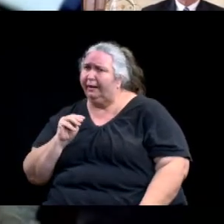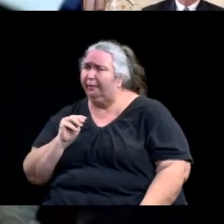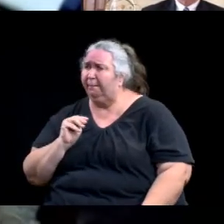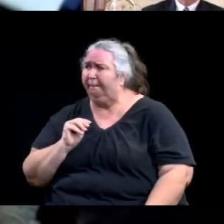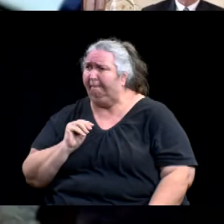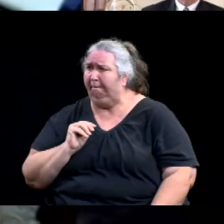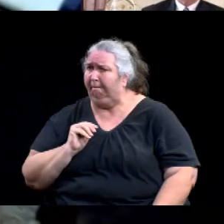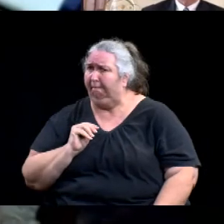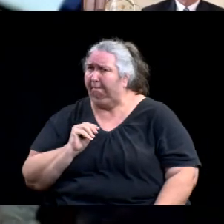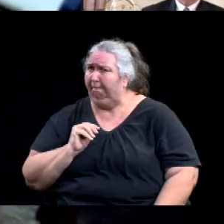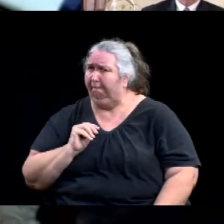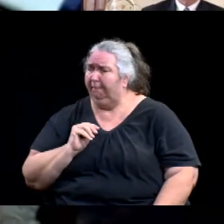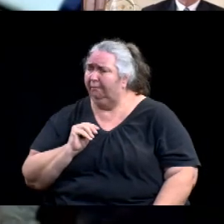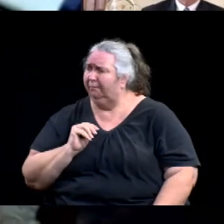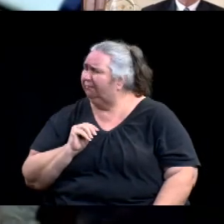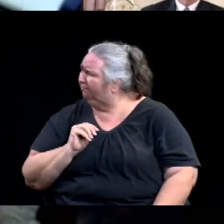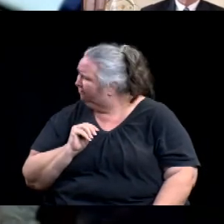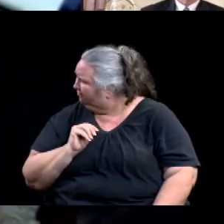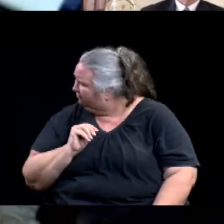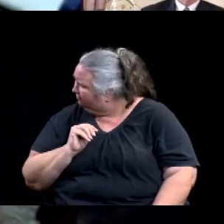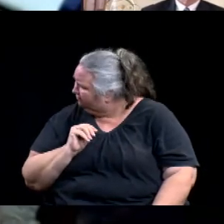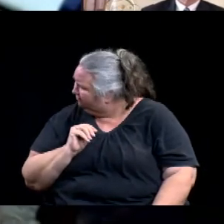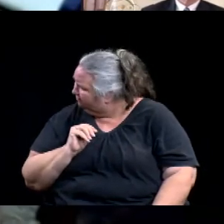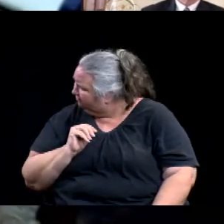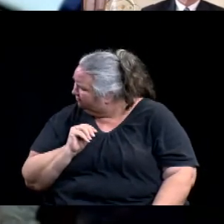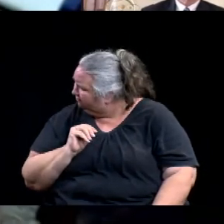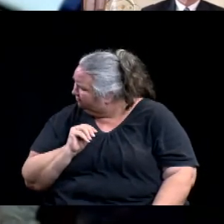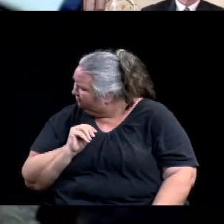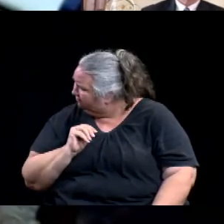Mr. Herring, are you on the line?